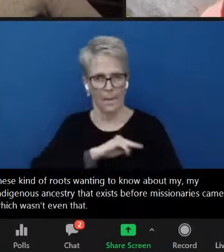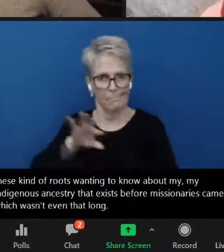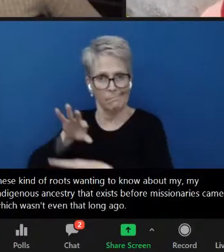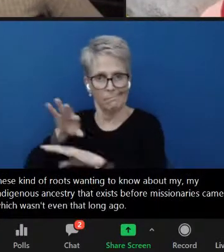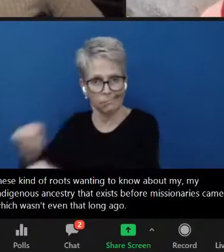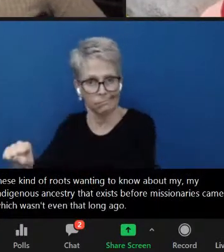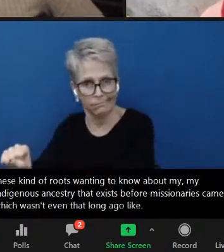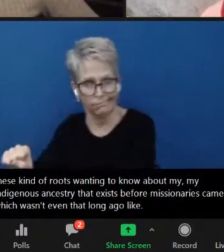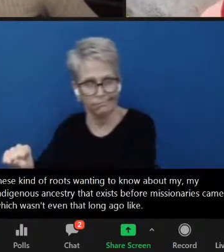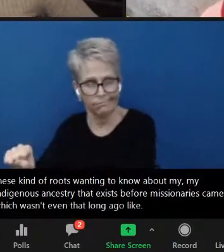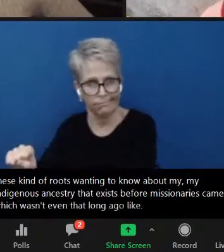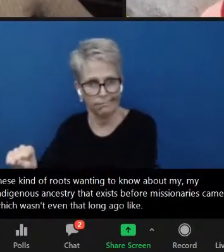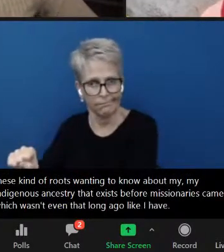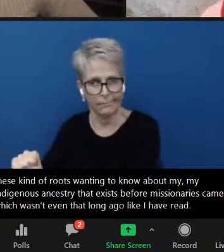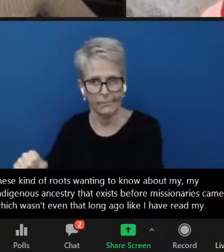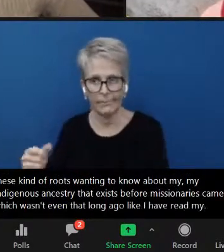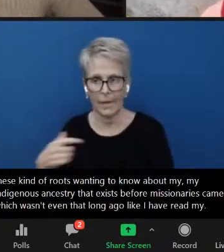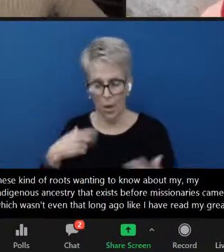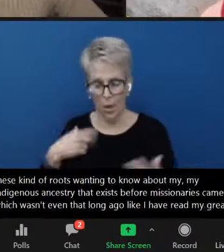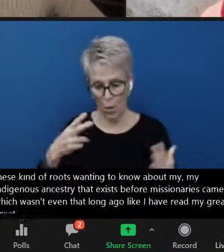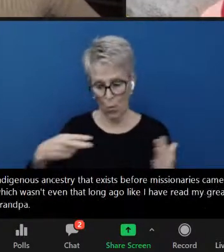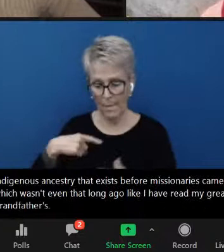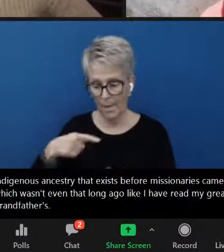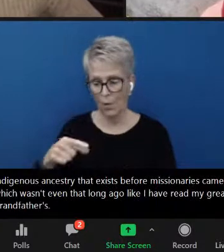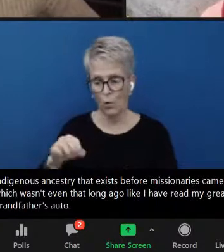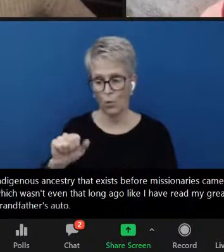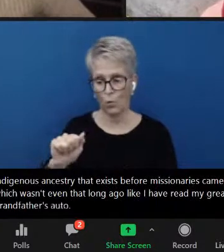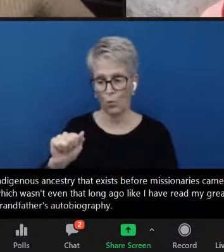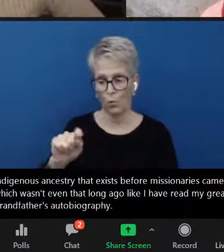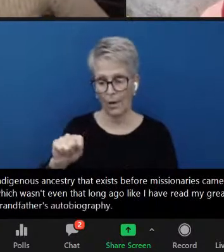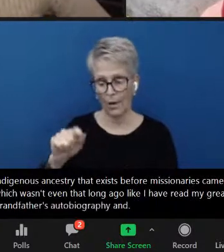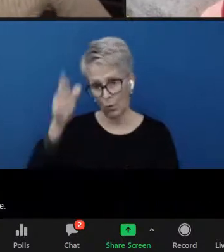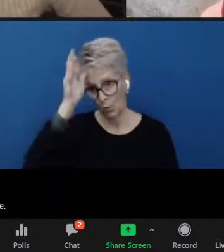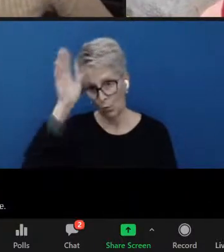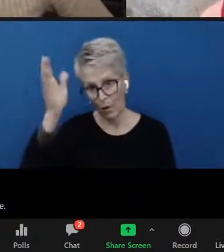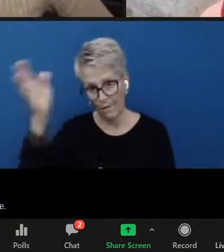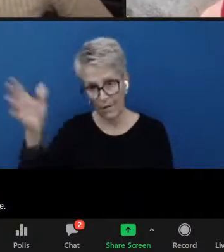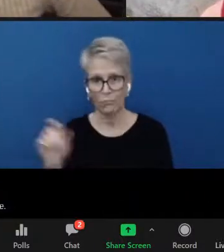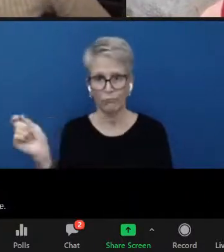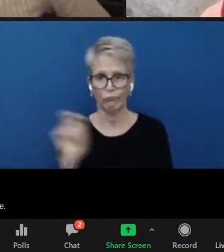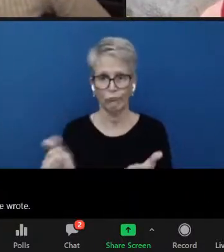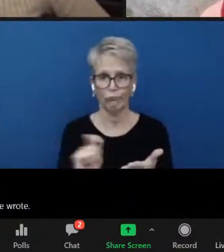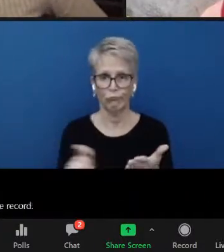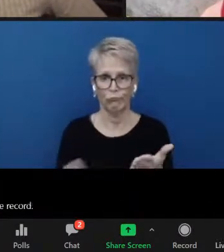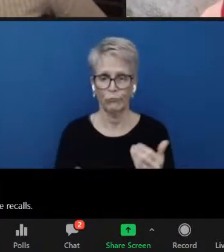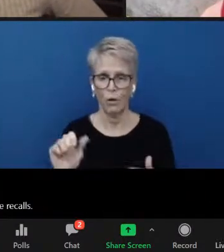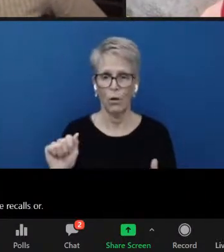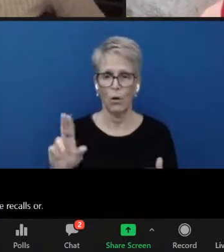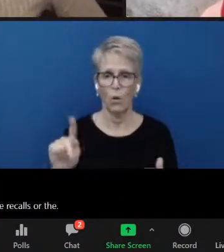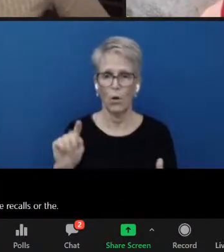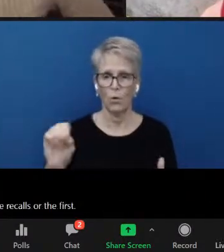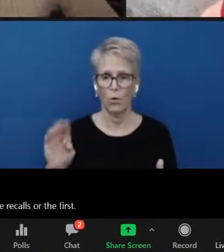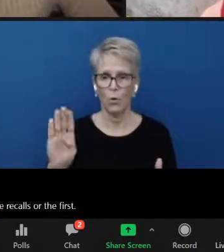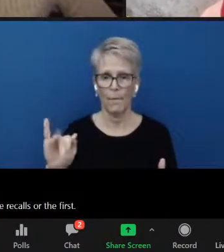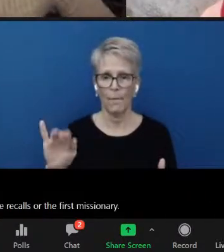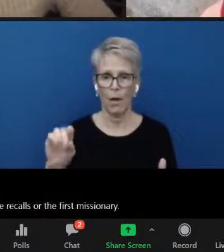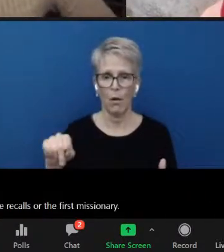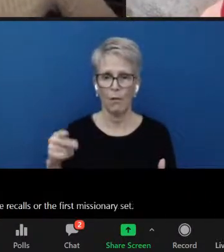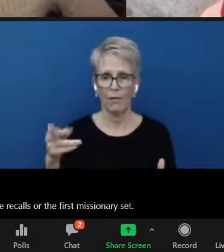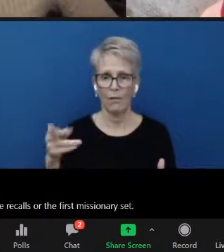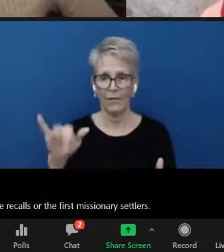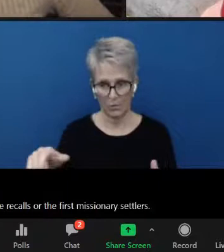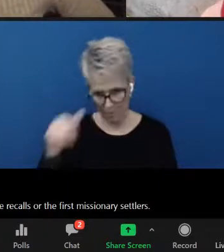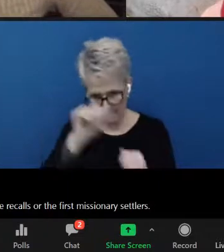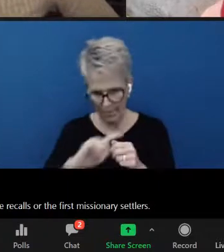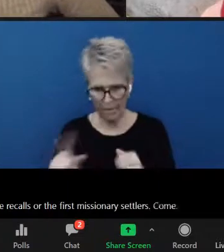long ago. Like, I have read my great-grandfather's autobiography, and he recalls the first missionary